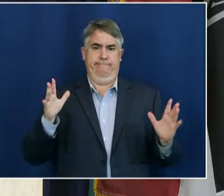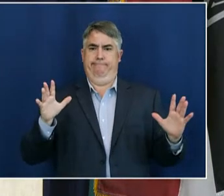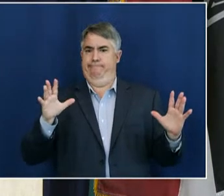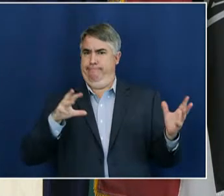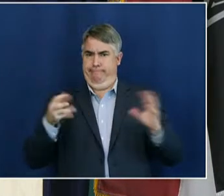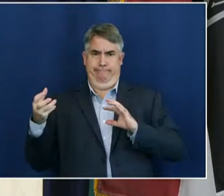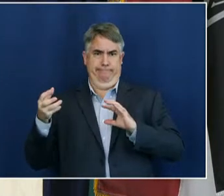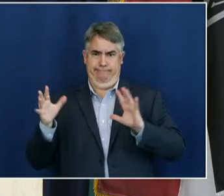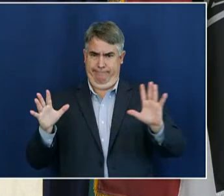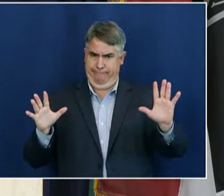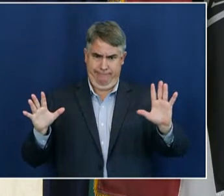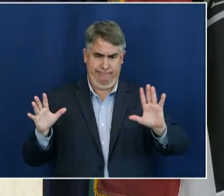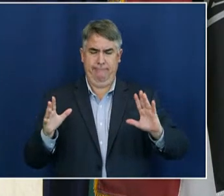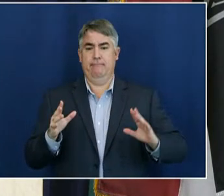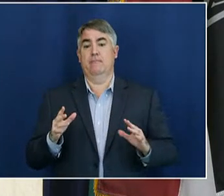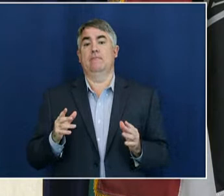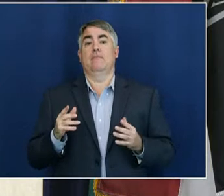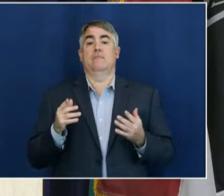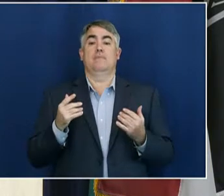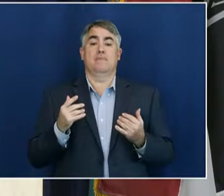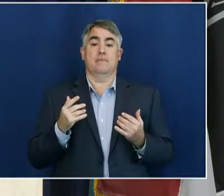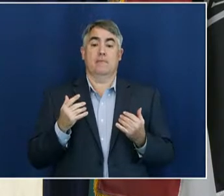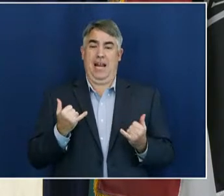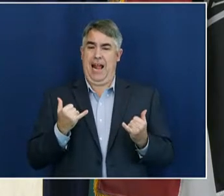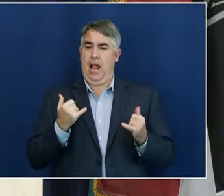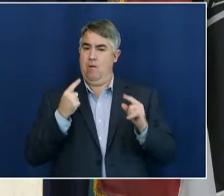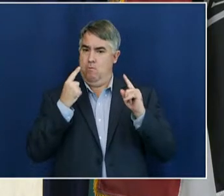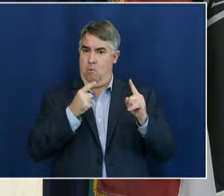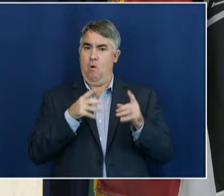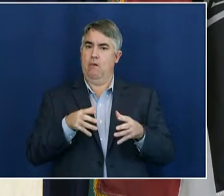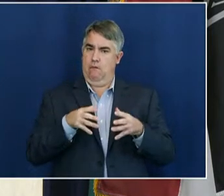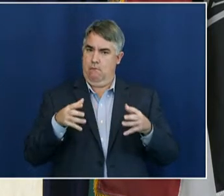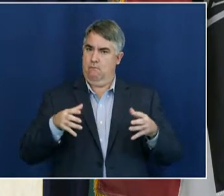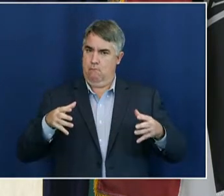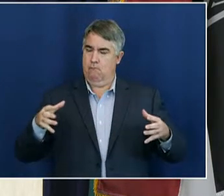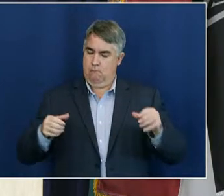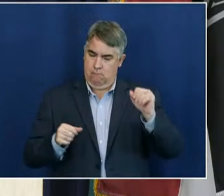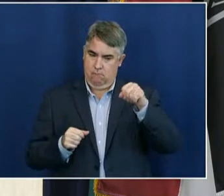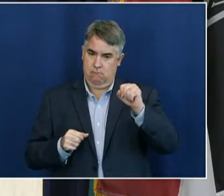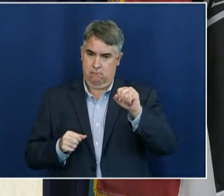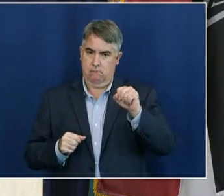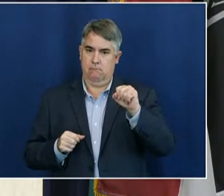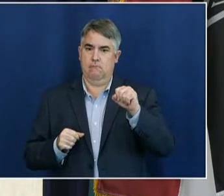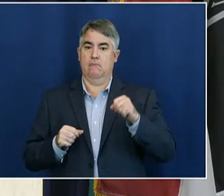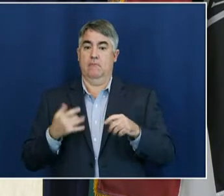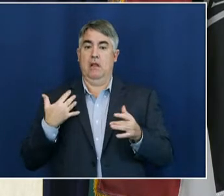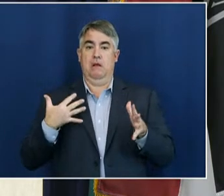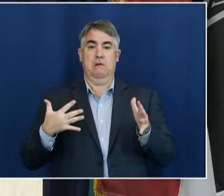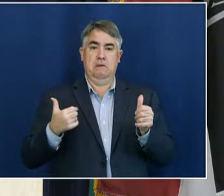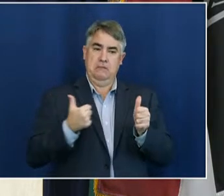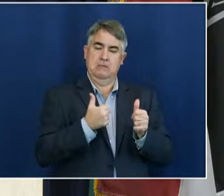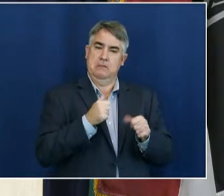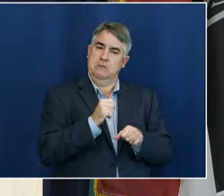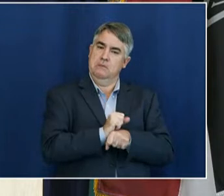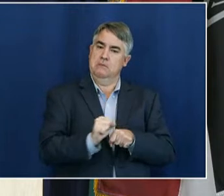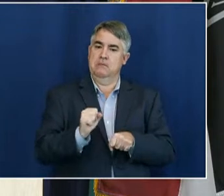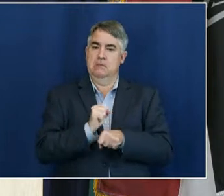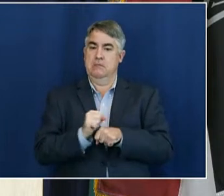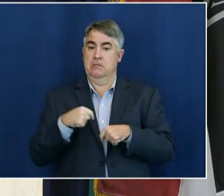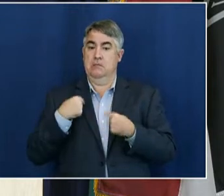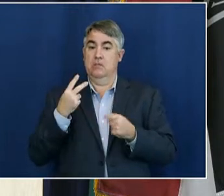And the intent was to try and expand operations in order to catch those up. I know all of those appointment schedules for those days are being